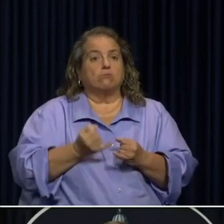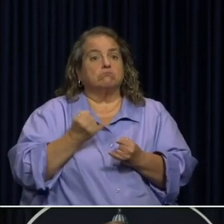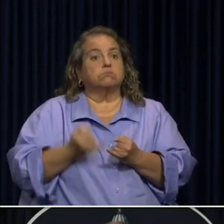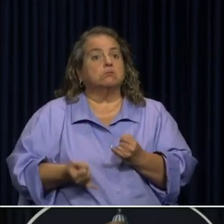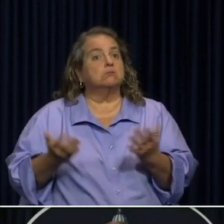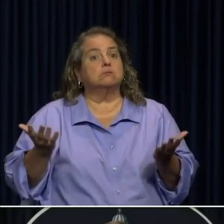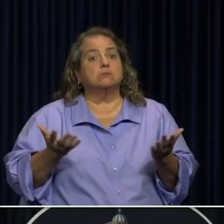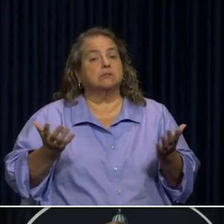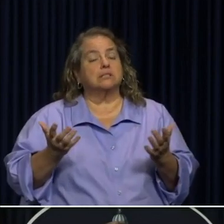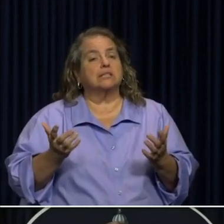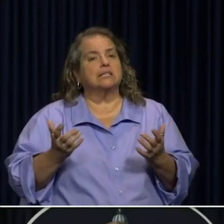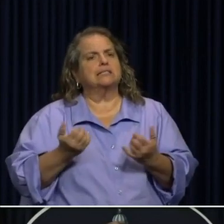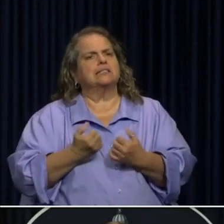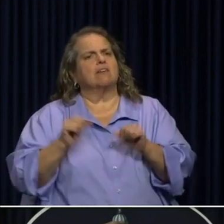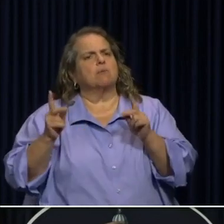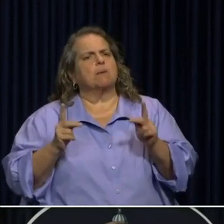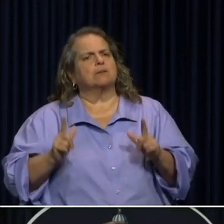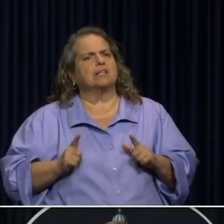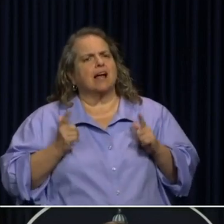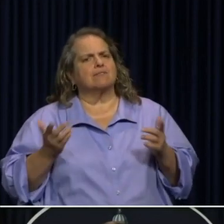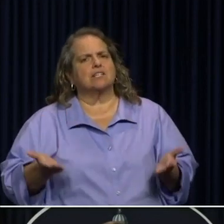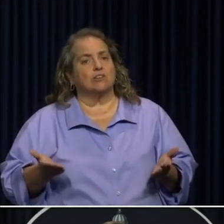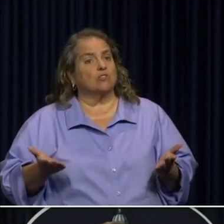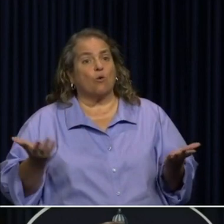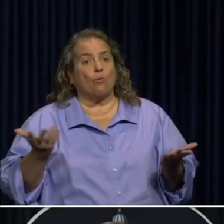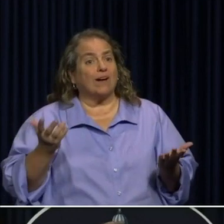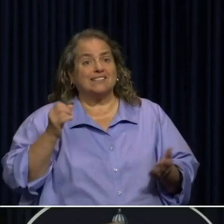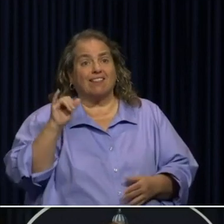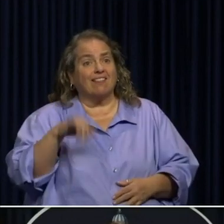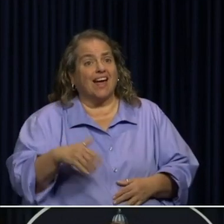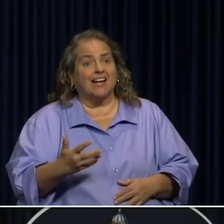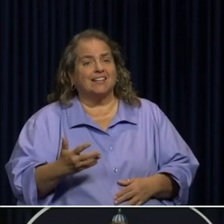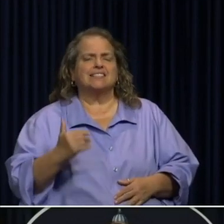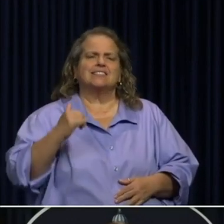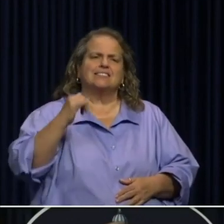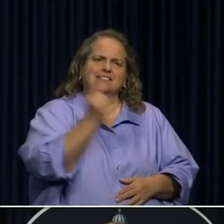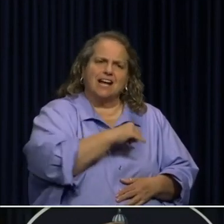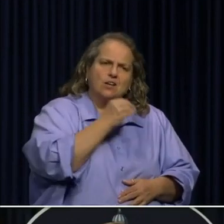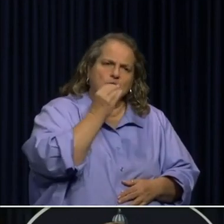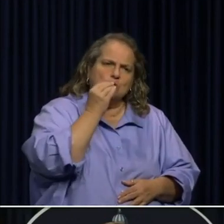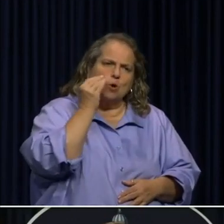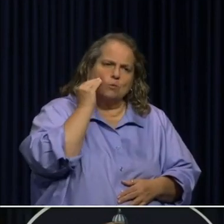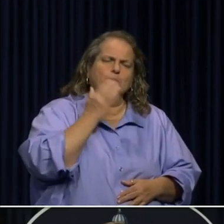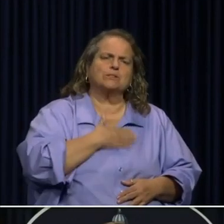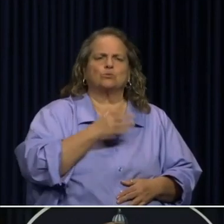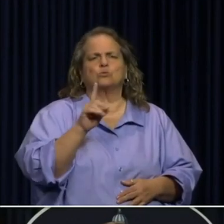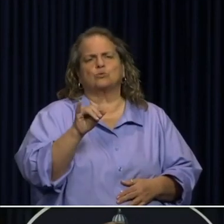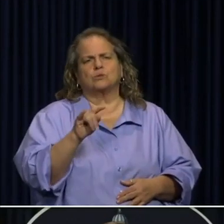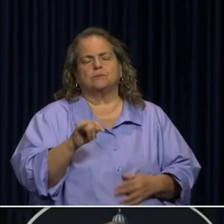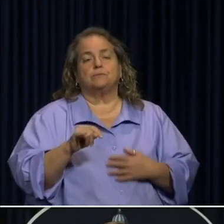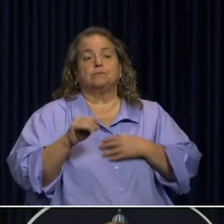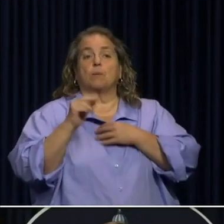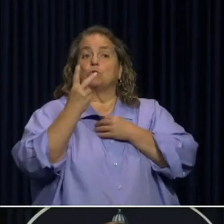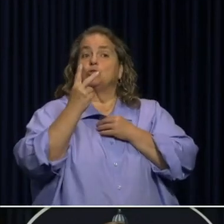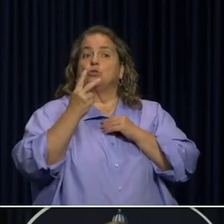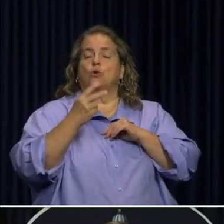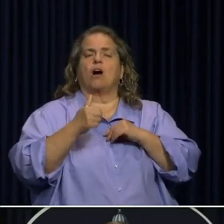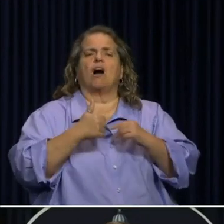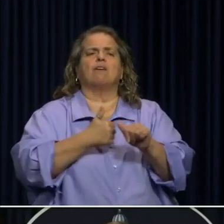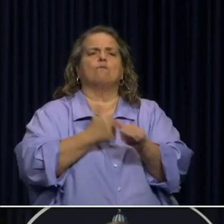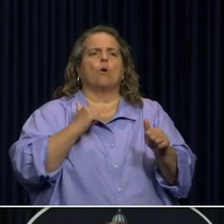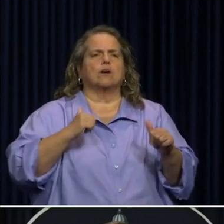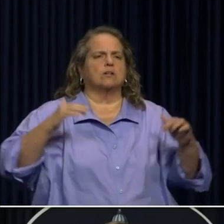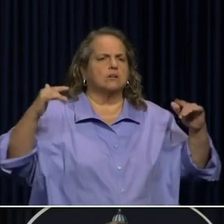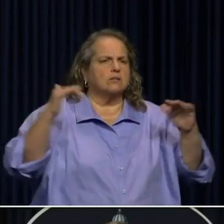people's lives. Here, it is staying at home. So please do it. Number 2 is avoid crowds and gatherings.